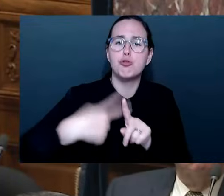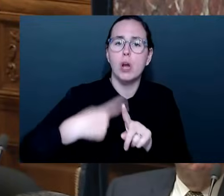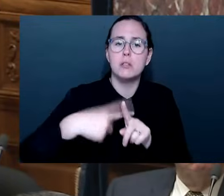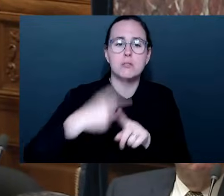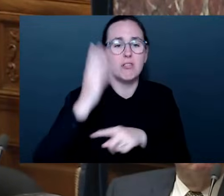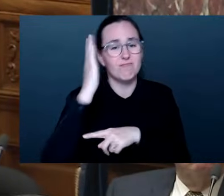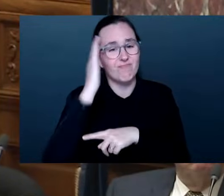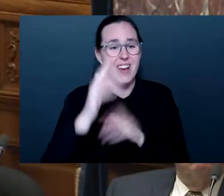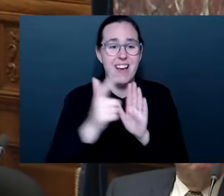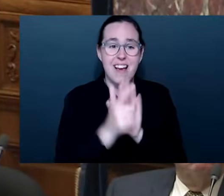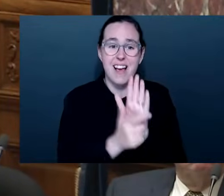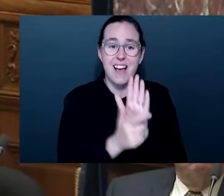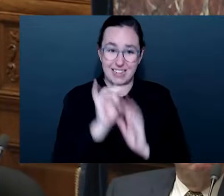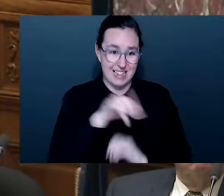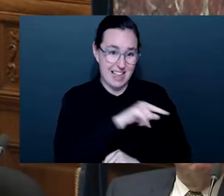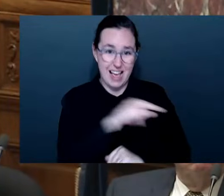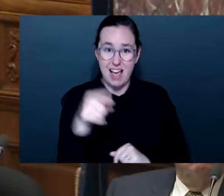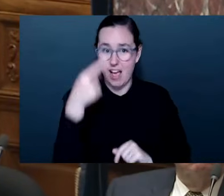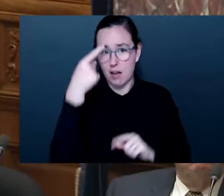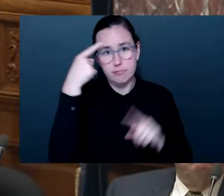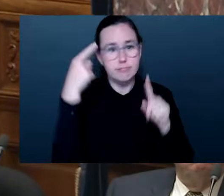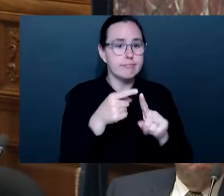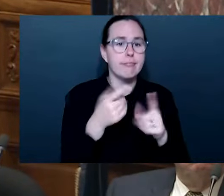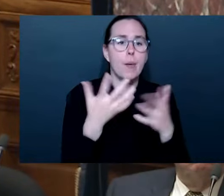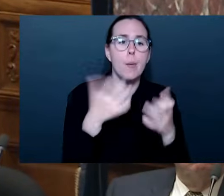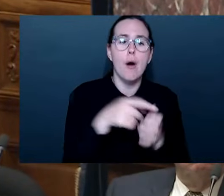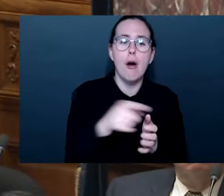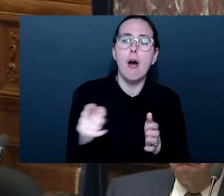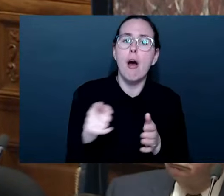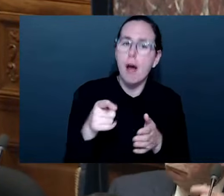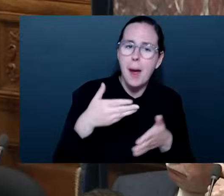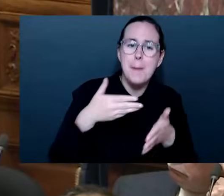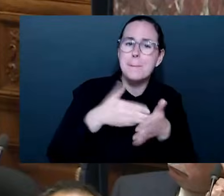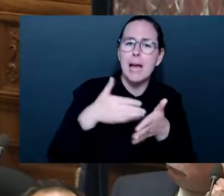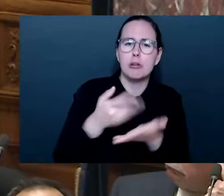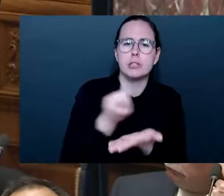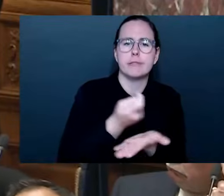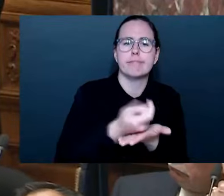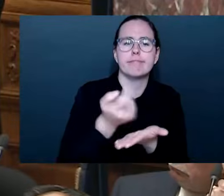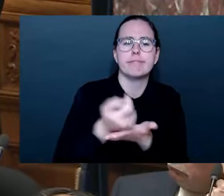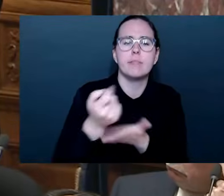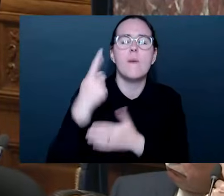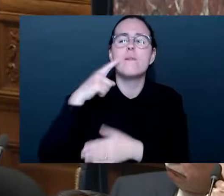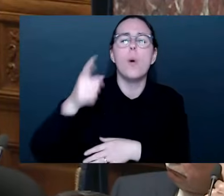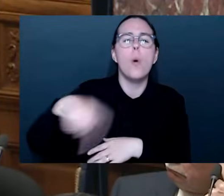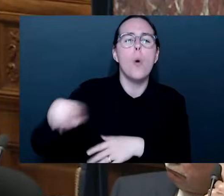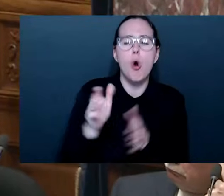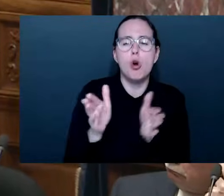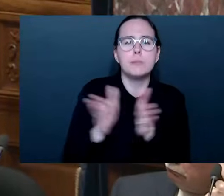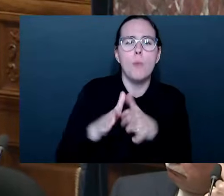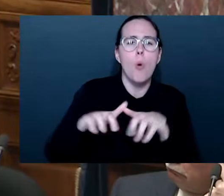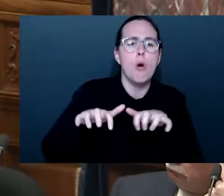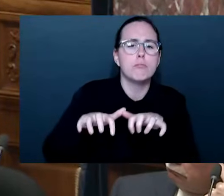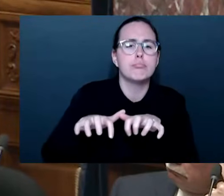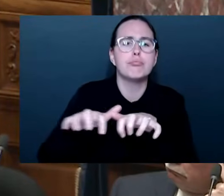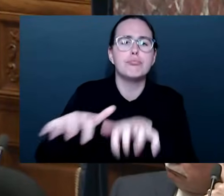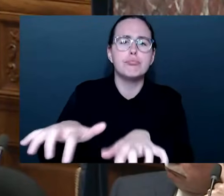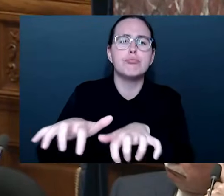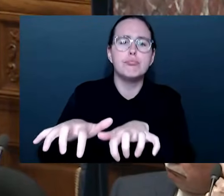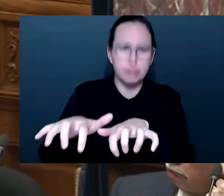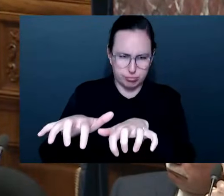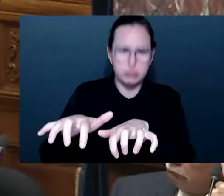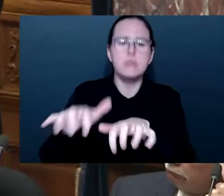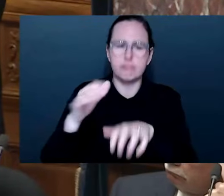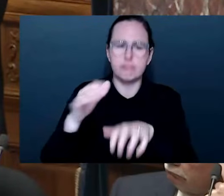small-scale multi-unit housing by clarifying and expanding where this type of housing must be allowed. While we expect only a